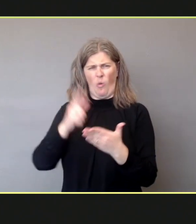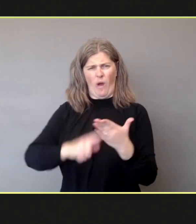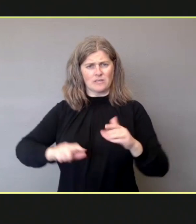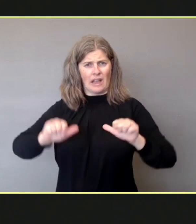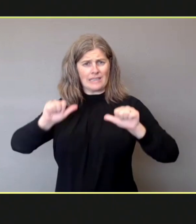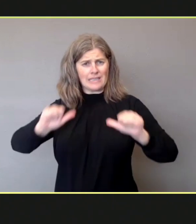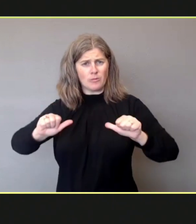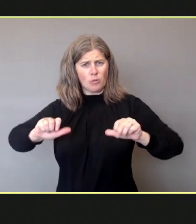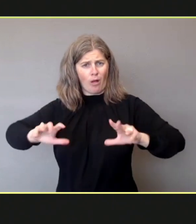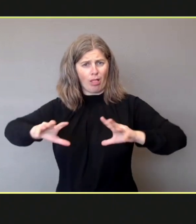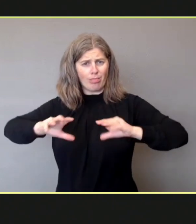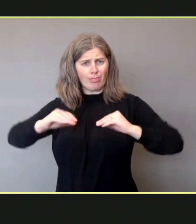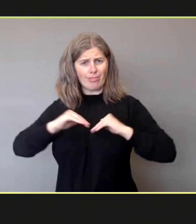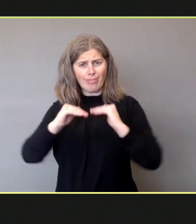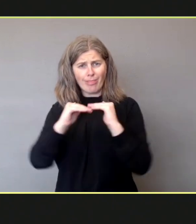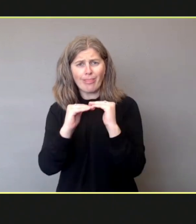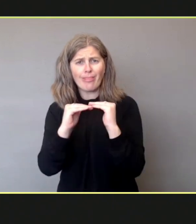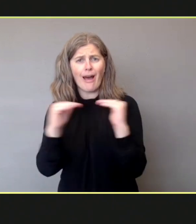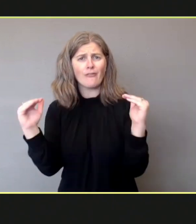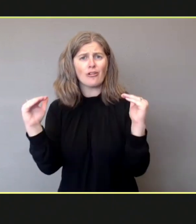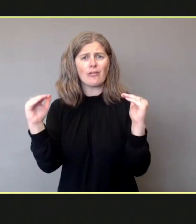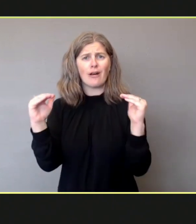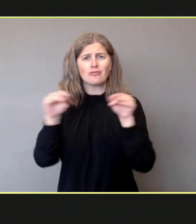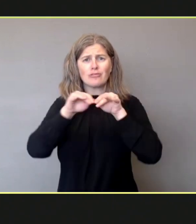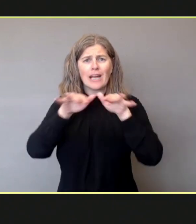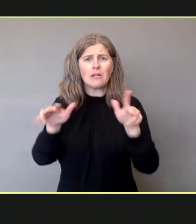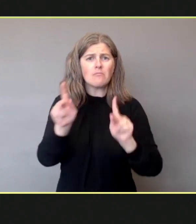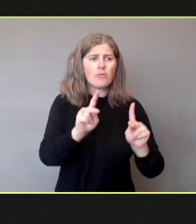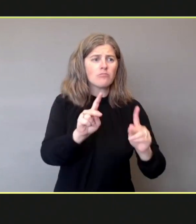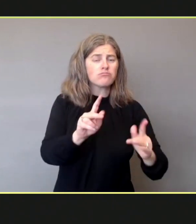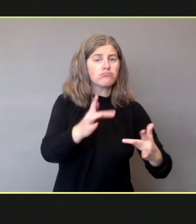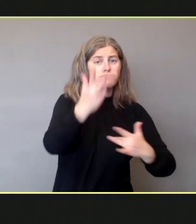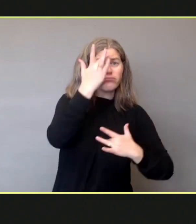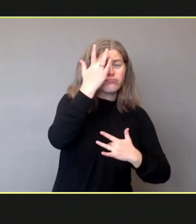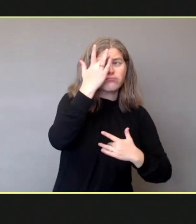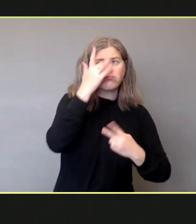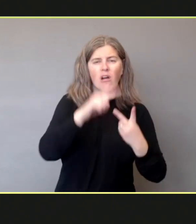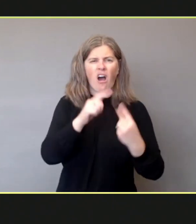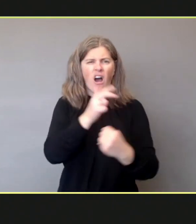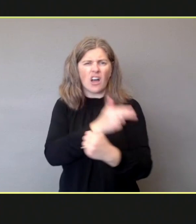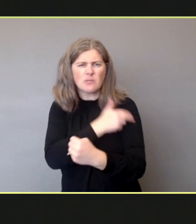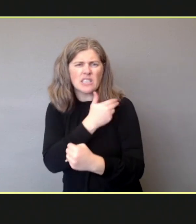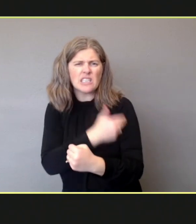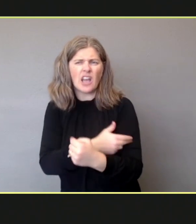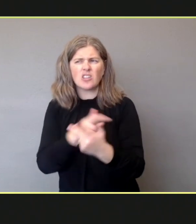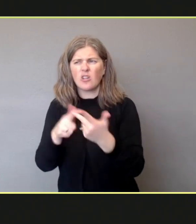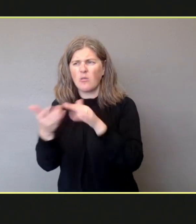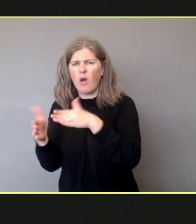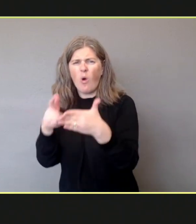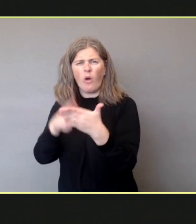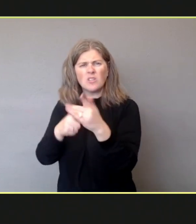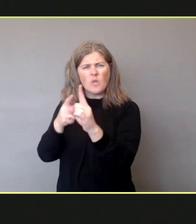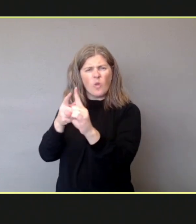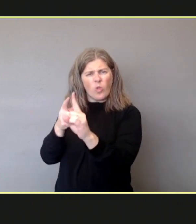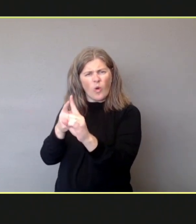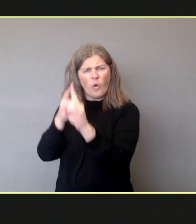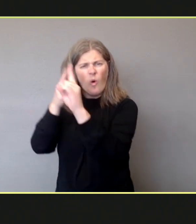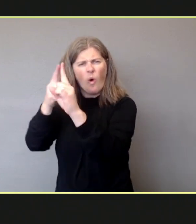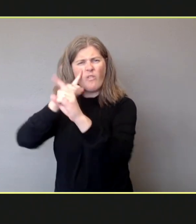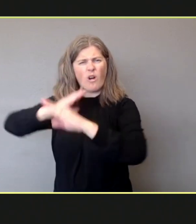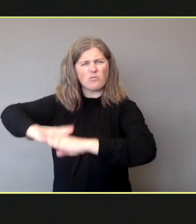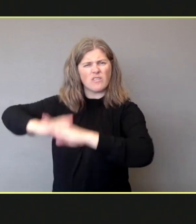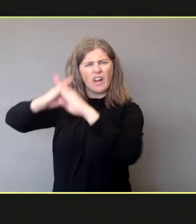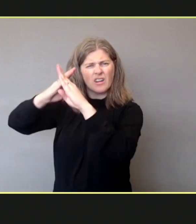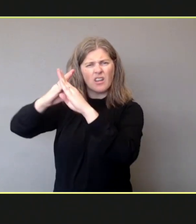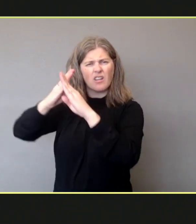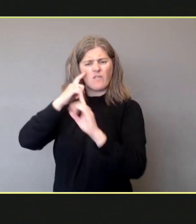of transmission, people out of work sick, hospitalization, or mortality? What is the goal on COVID prevention for